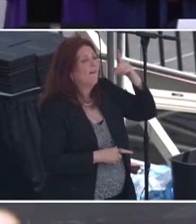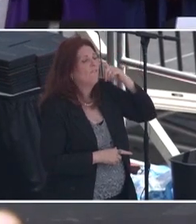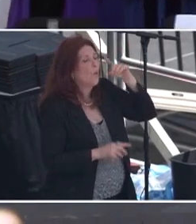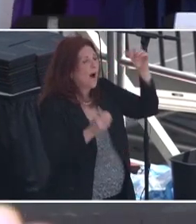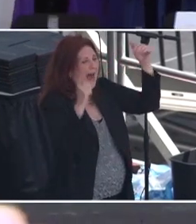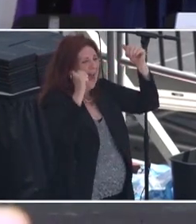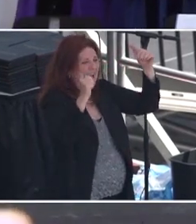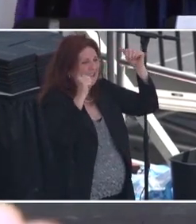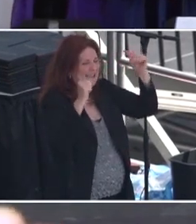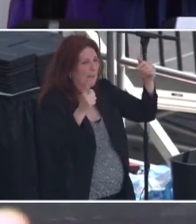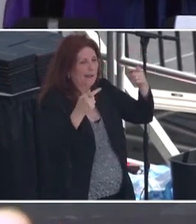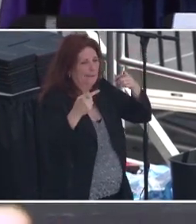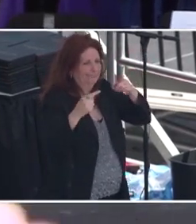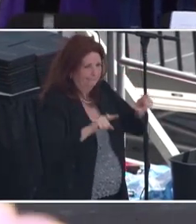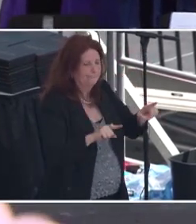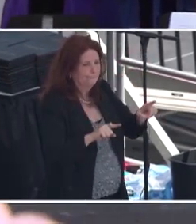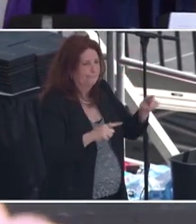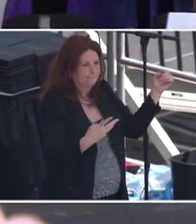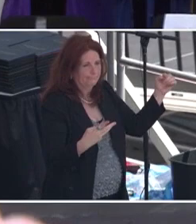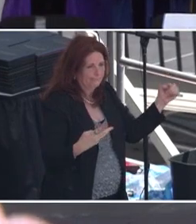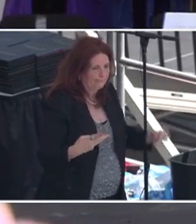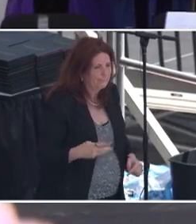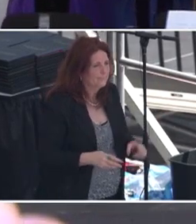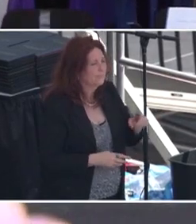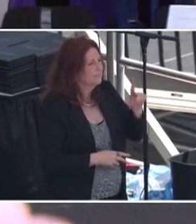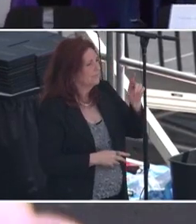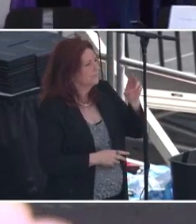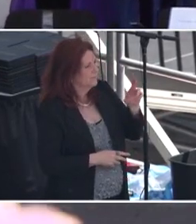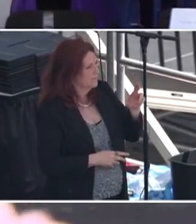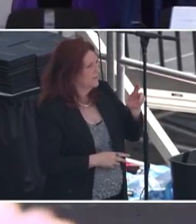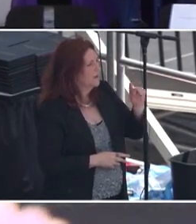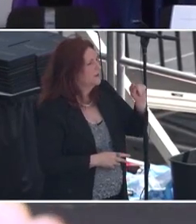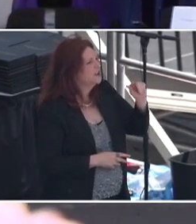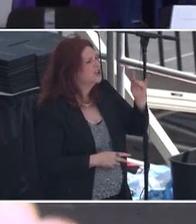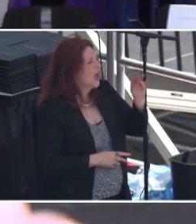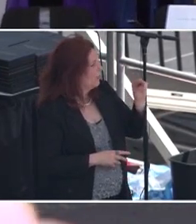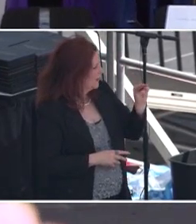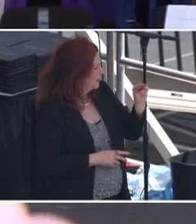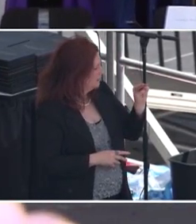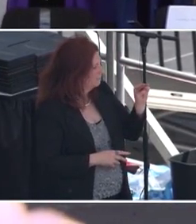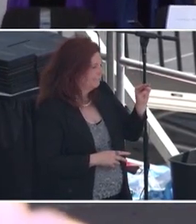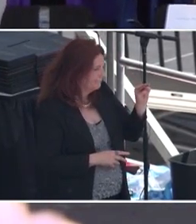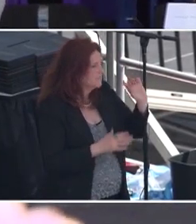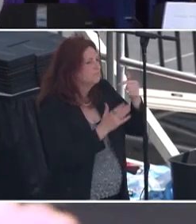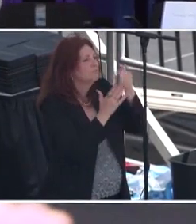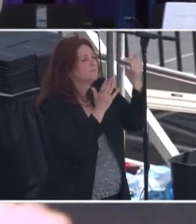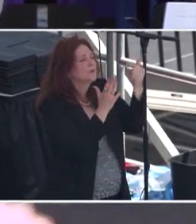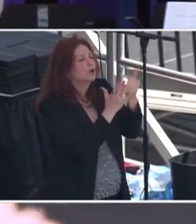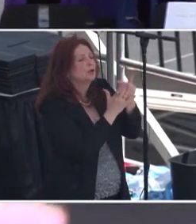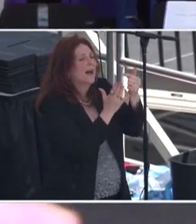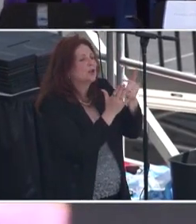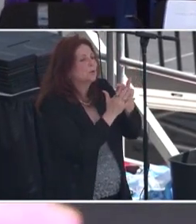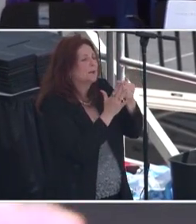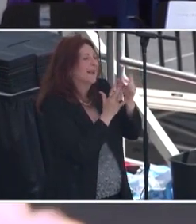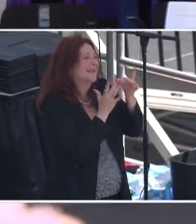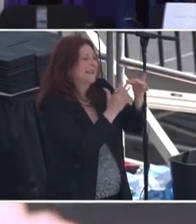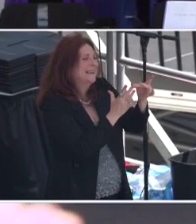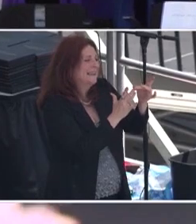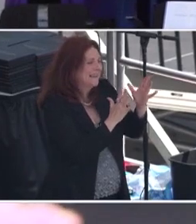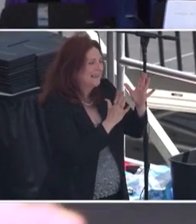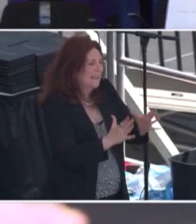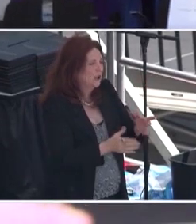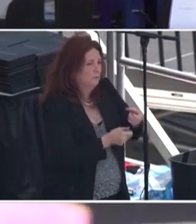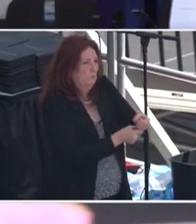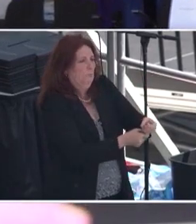Academic Affairs. Dr. Joan Tushern, Commencement Grand Marshal.